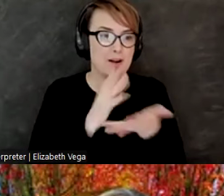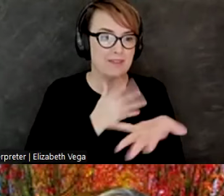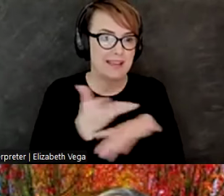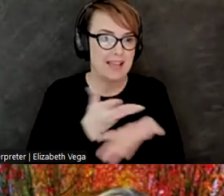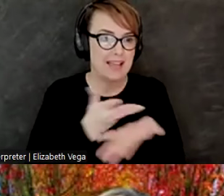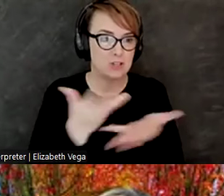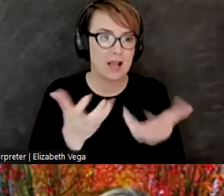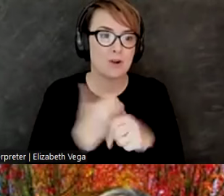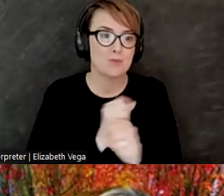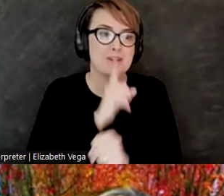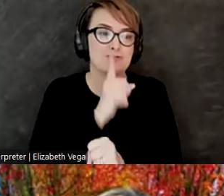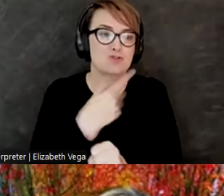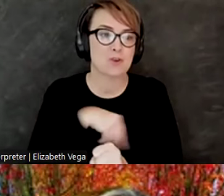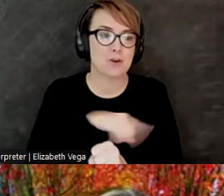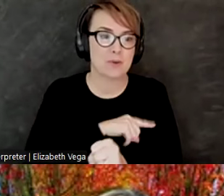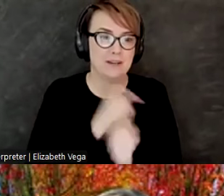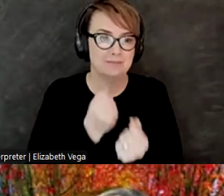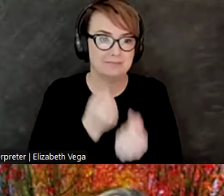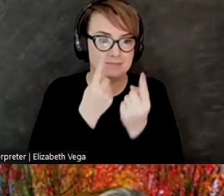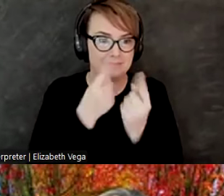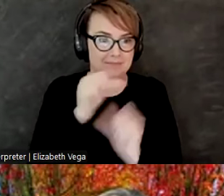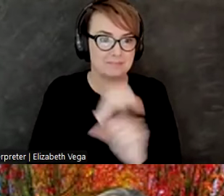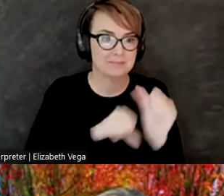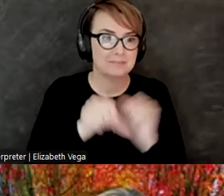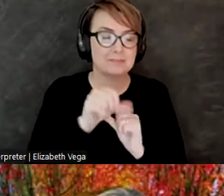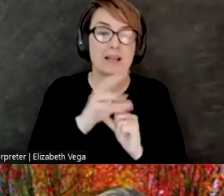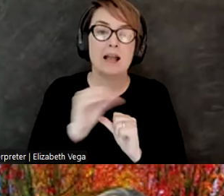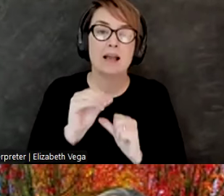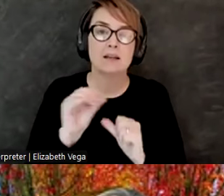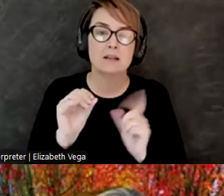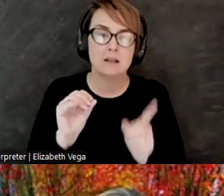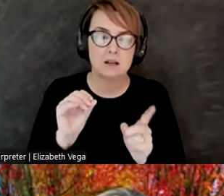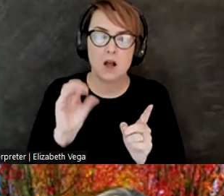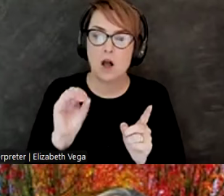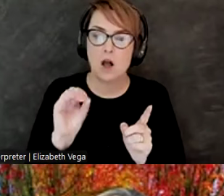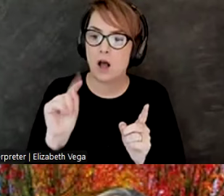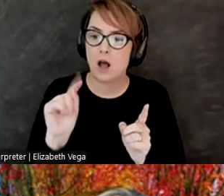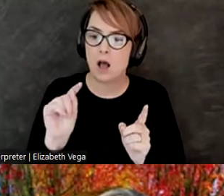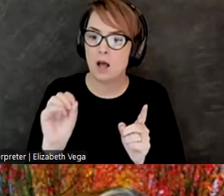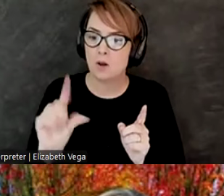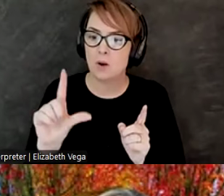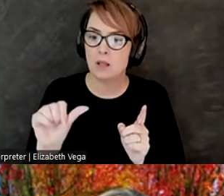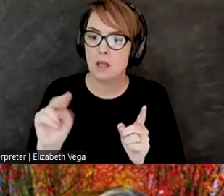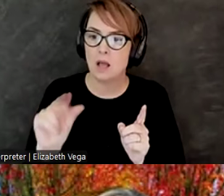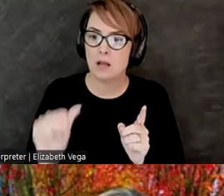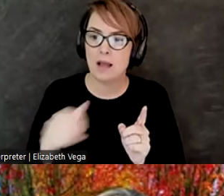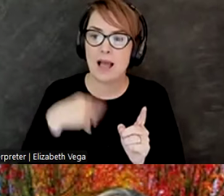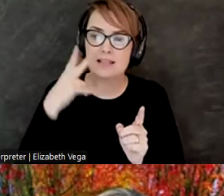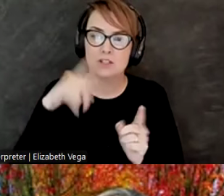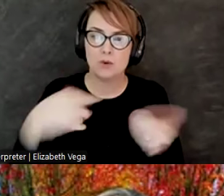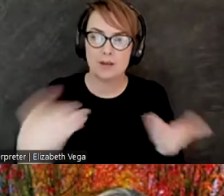that straightened out. Great. And Otto Lana, I see that you're here. Thank you for stating that in the chat.